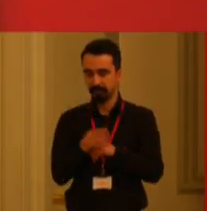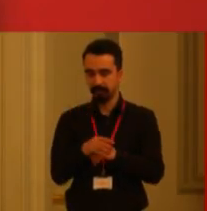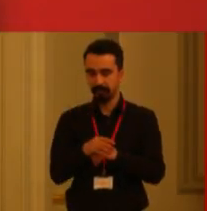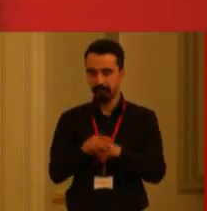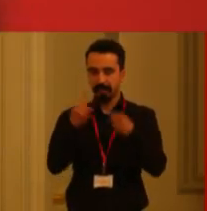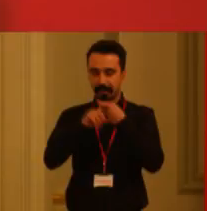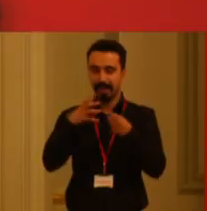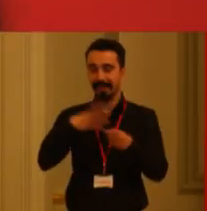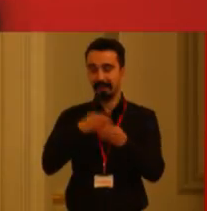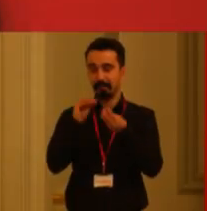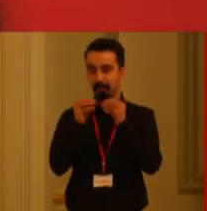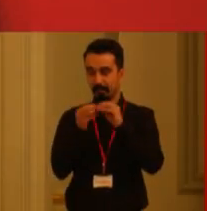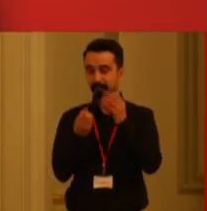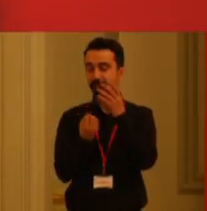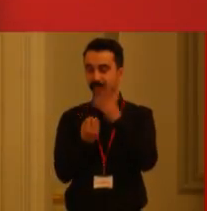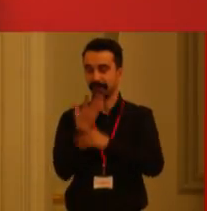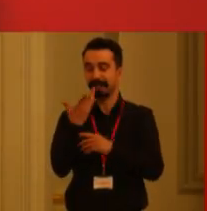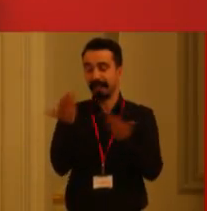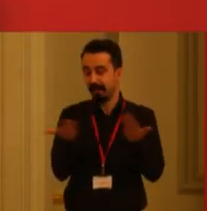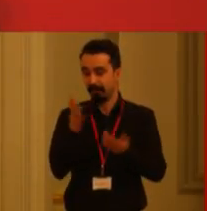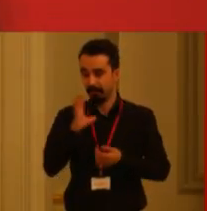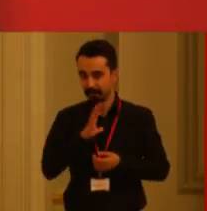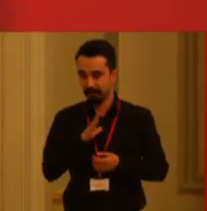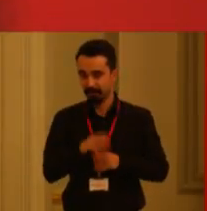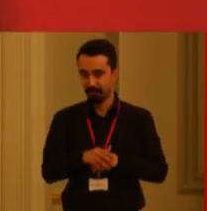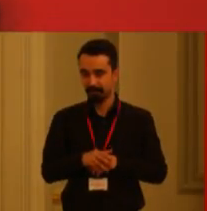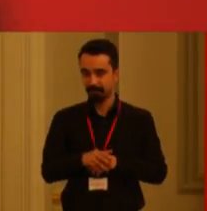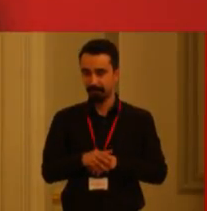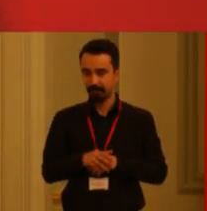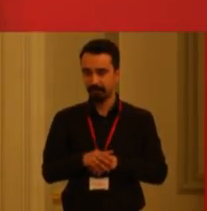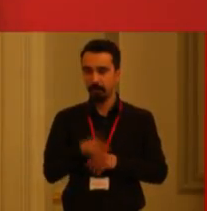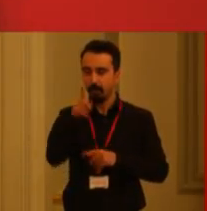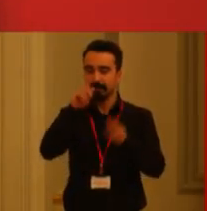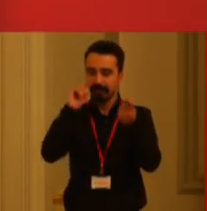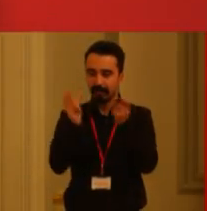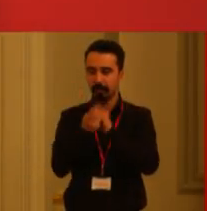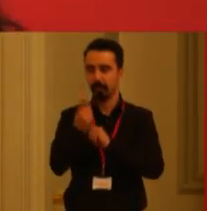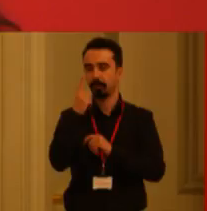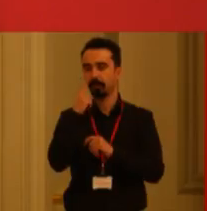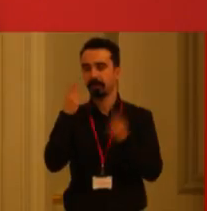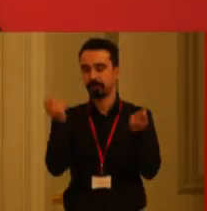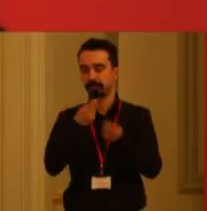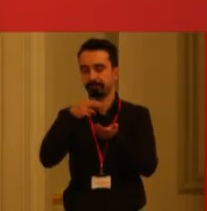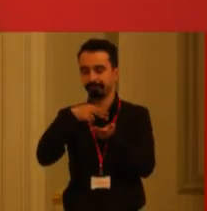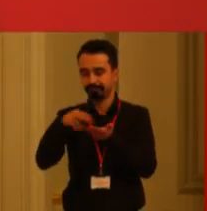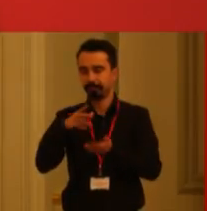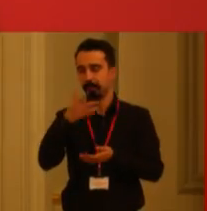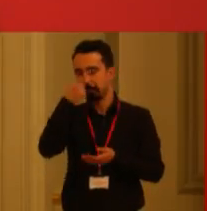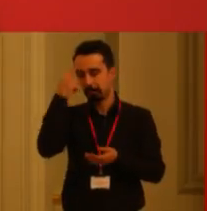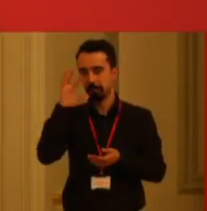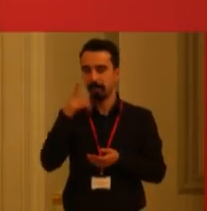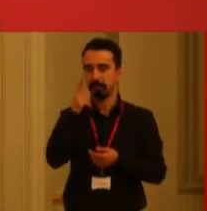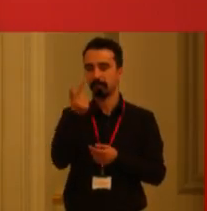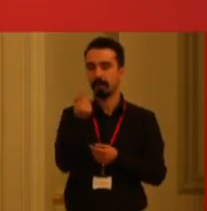only when young people are able to present themselves explicitly and express the problems and hurdles in their lives. When